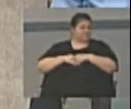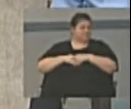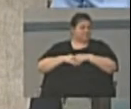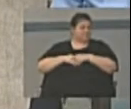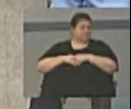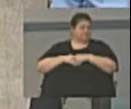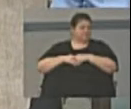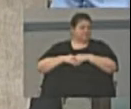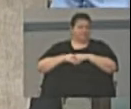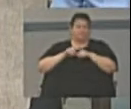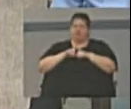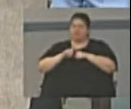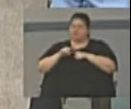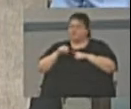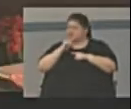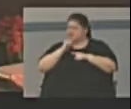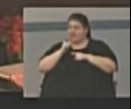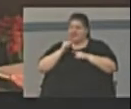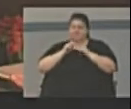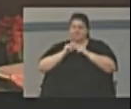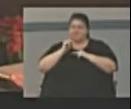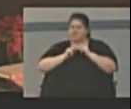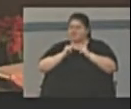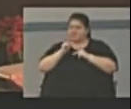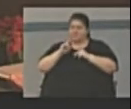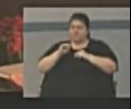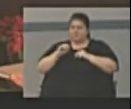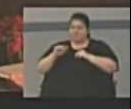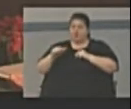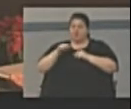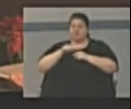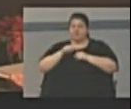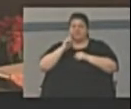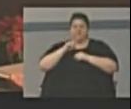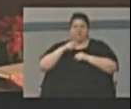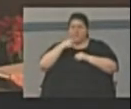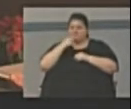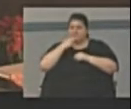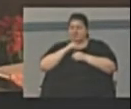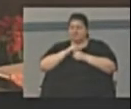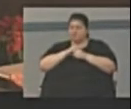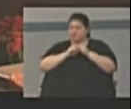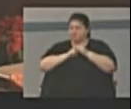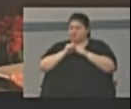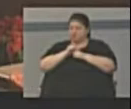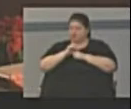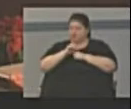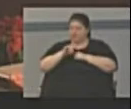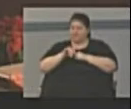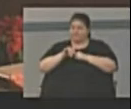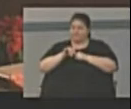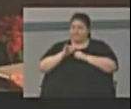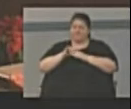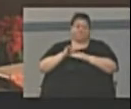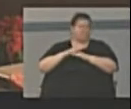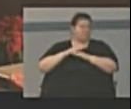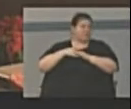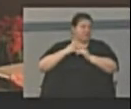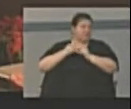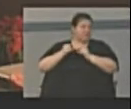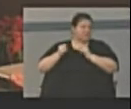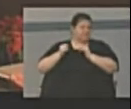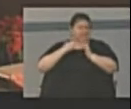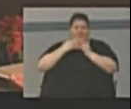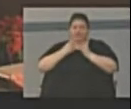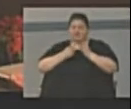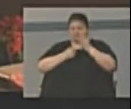build the mall. This is for public infrastructure only. That is exactly right, Mr. Mayor. That was on my list, and I forgot it. Okay. Yes. Thank